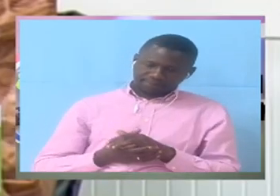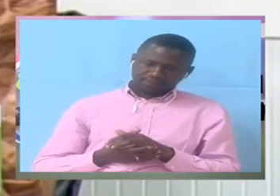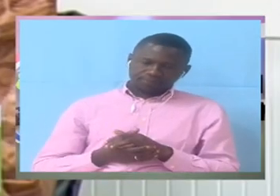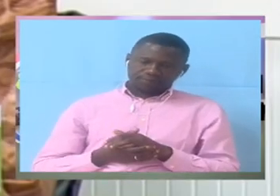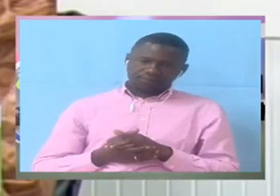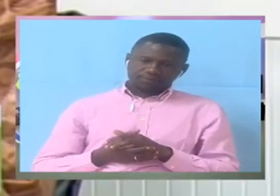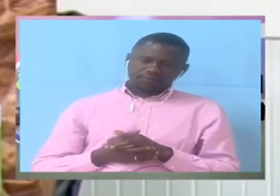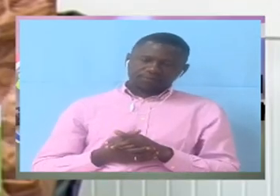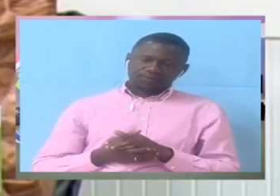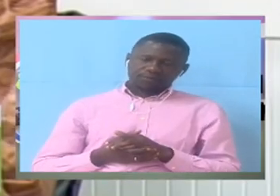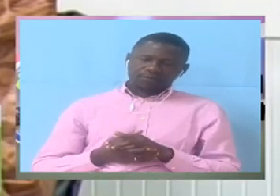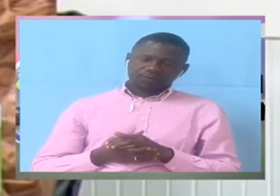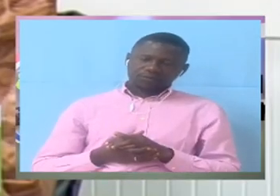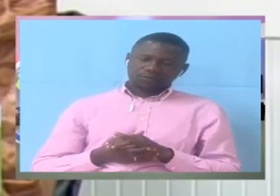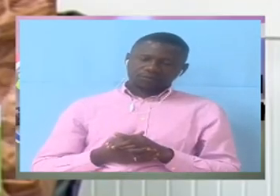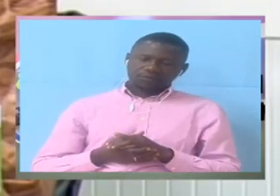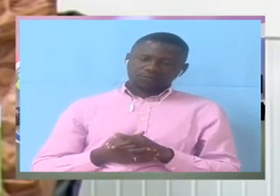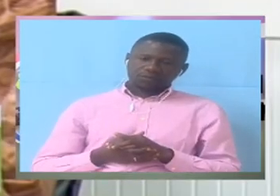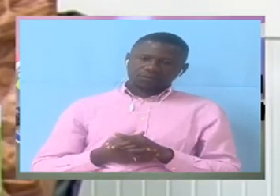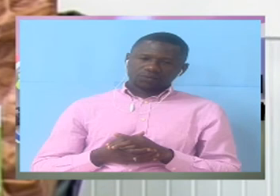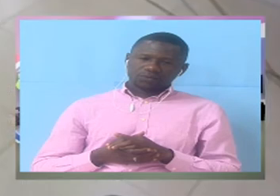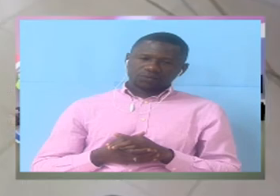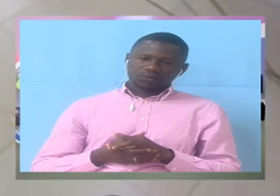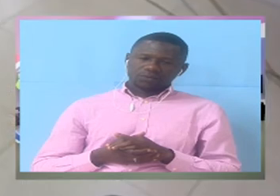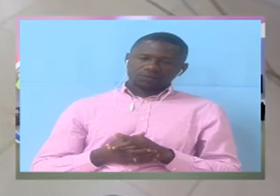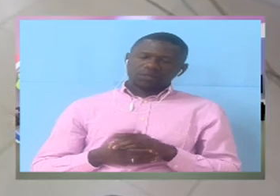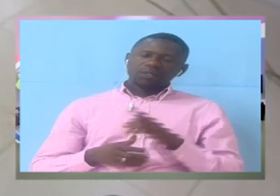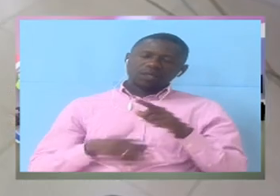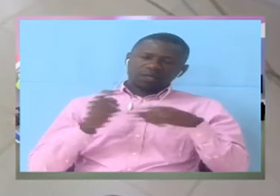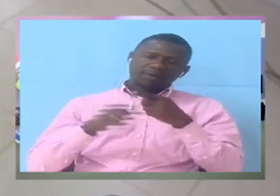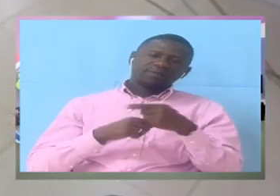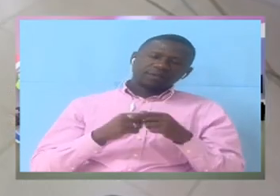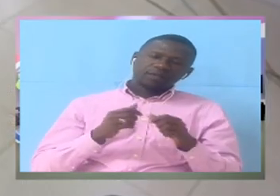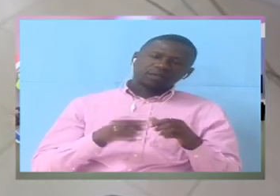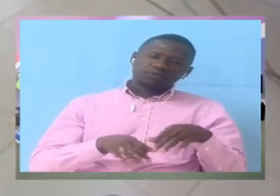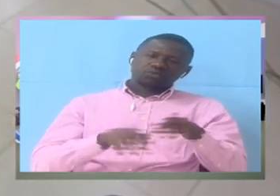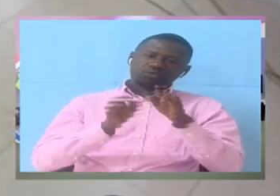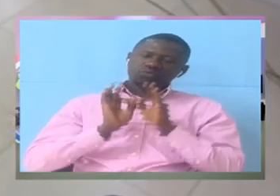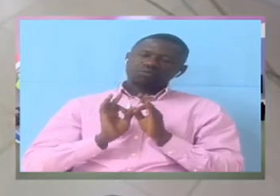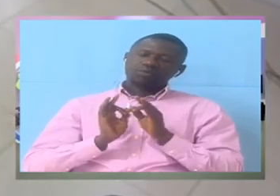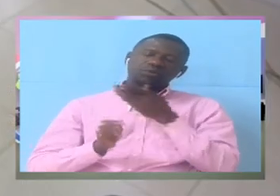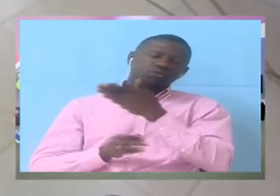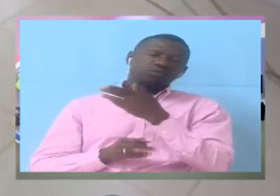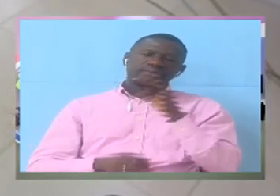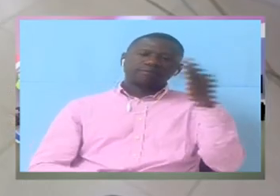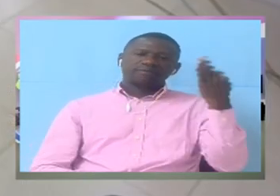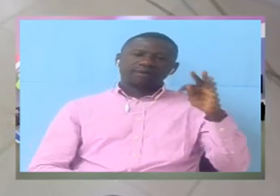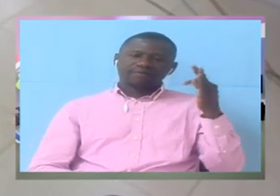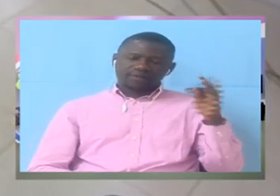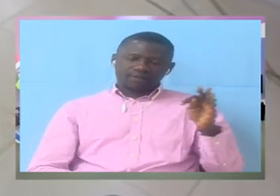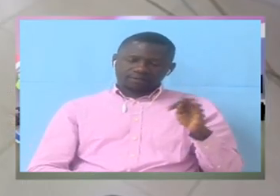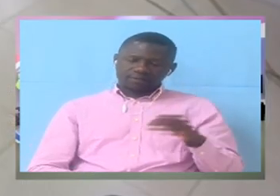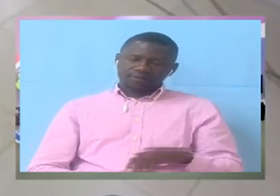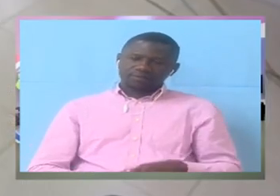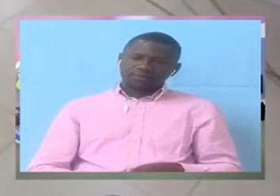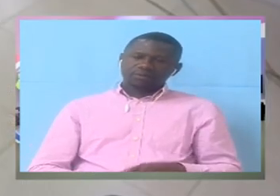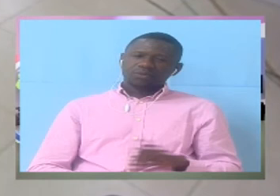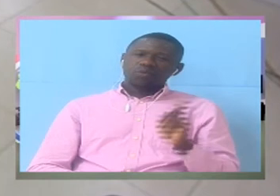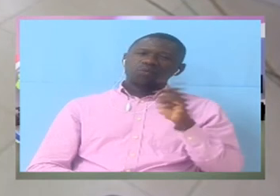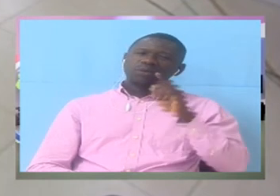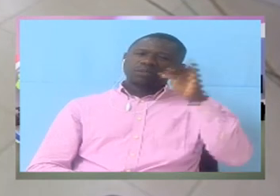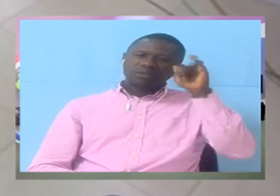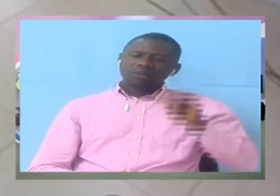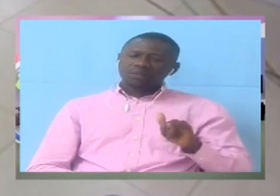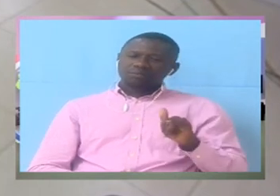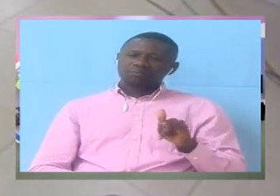In Atang, Msamba Farafenye. Then they took me to Farafenye. What year? Sanjuma le